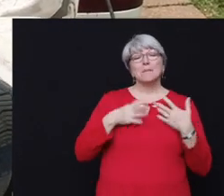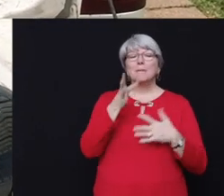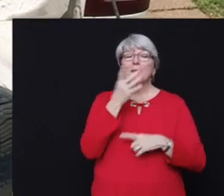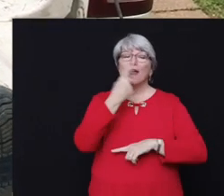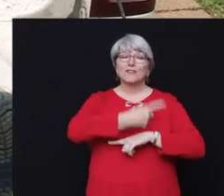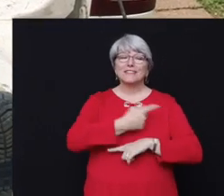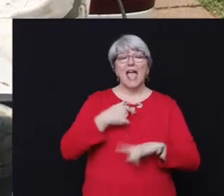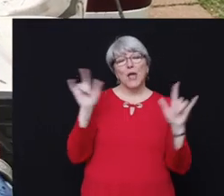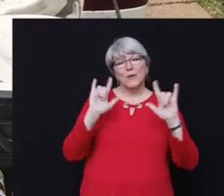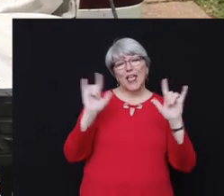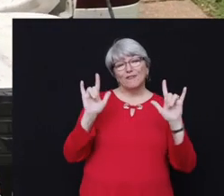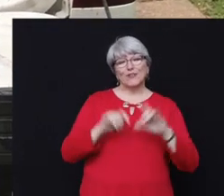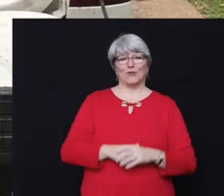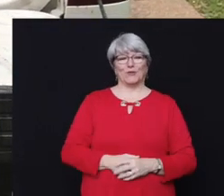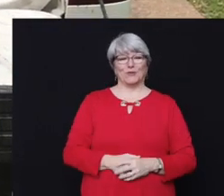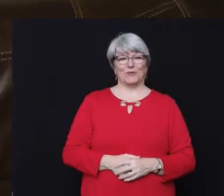Day. We love you.